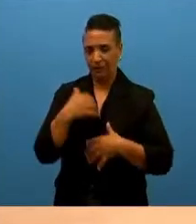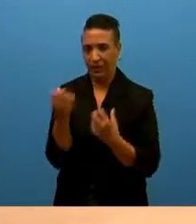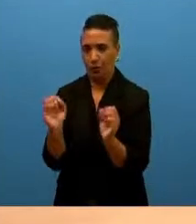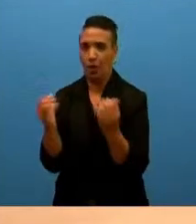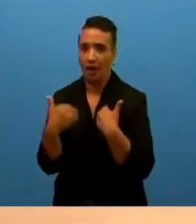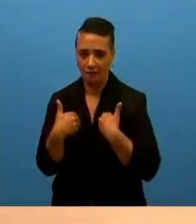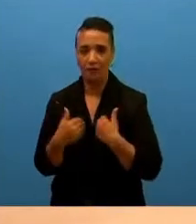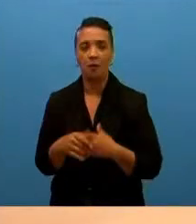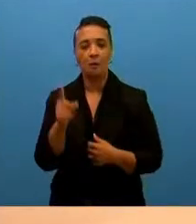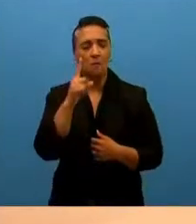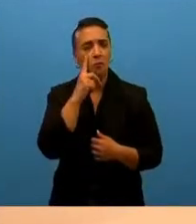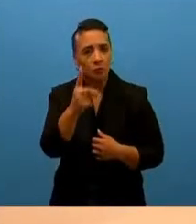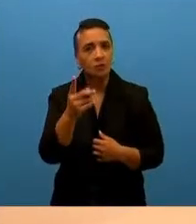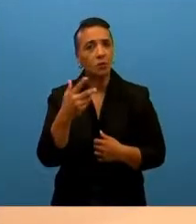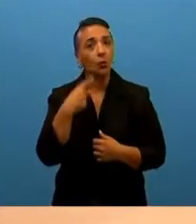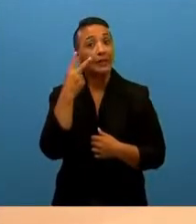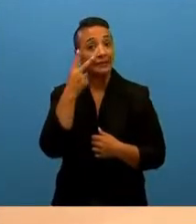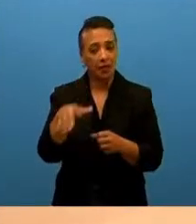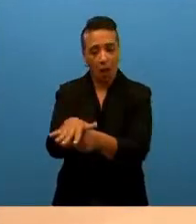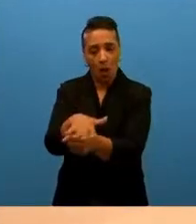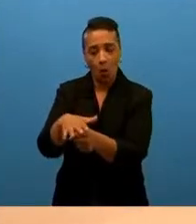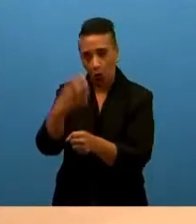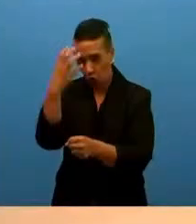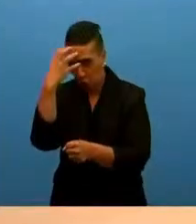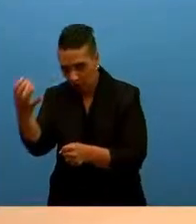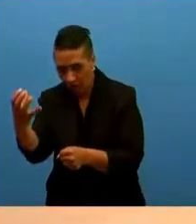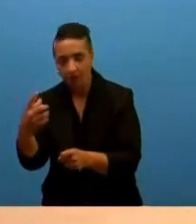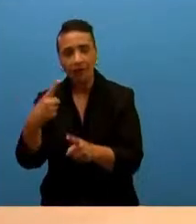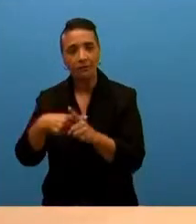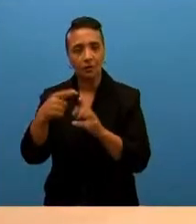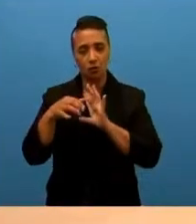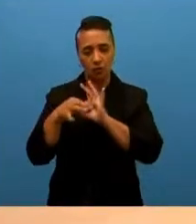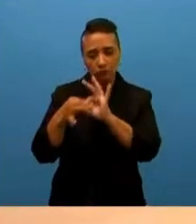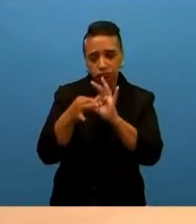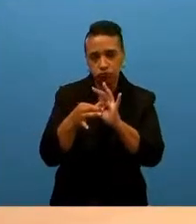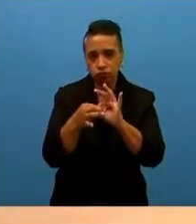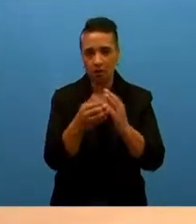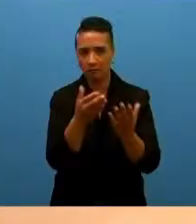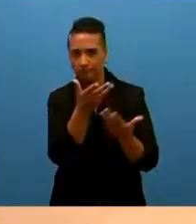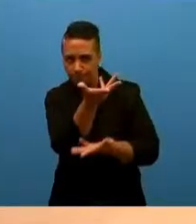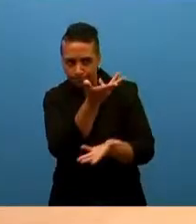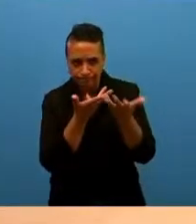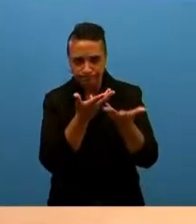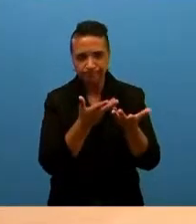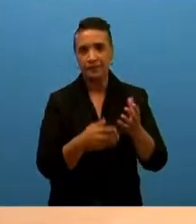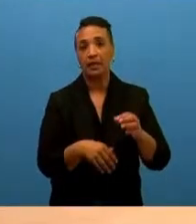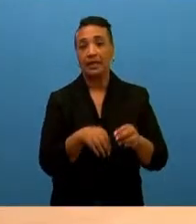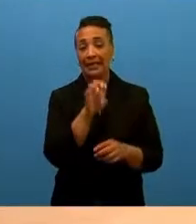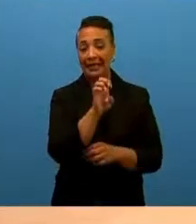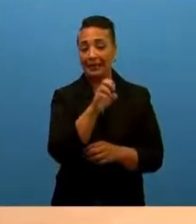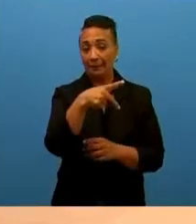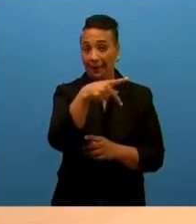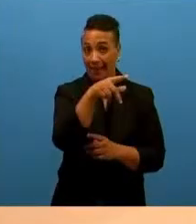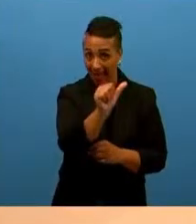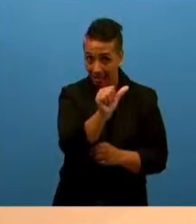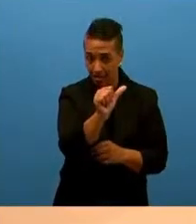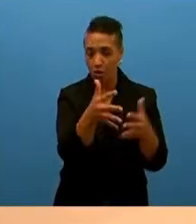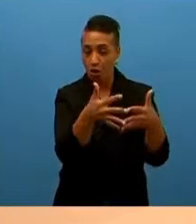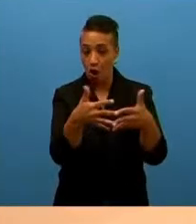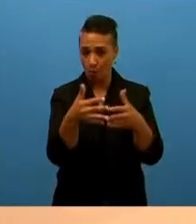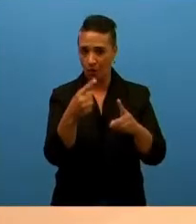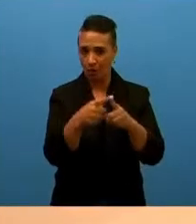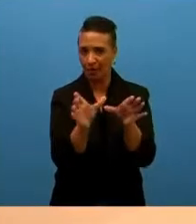We are working closely with local authorities and engaging with the US, including the EPA and the Department of